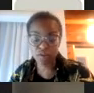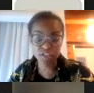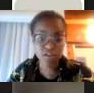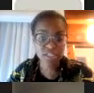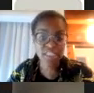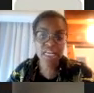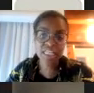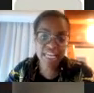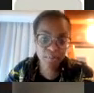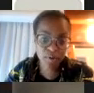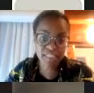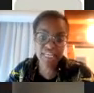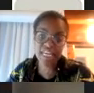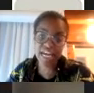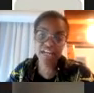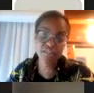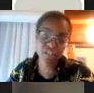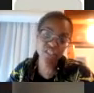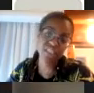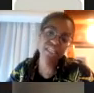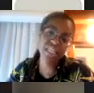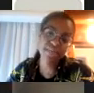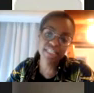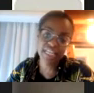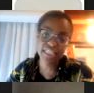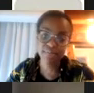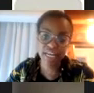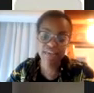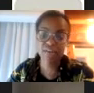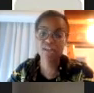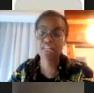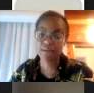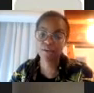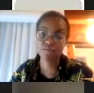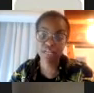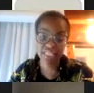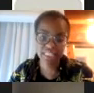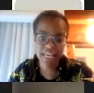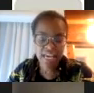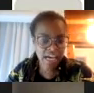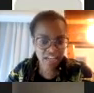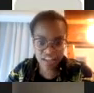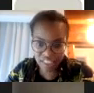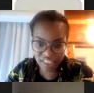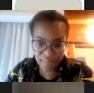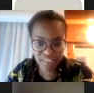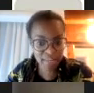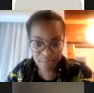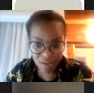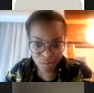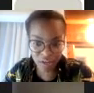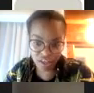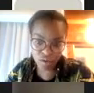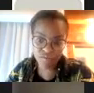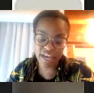offered tuberculosis, lead poisoning, and iron deficiency anemia tests to Mott Haven neighborhood residents. Another example is the